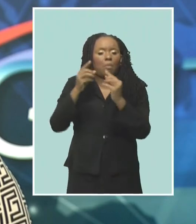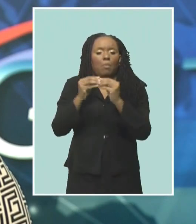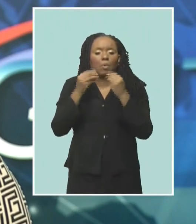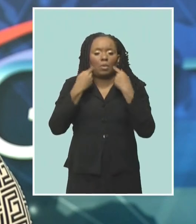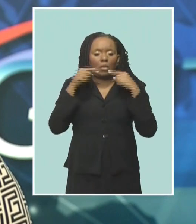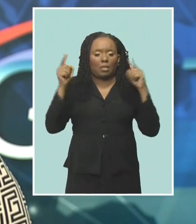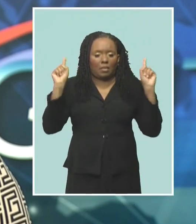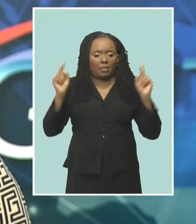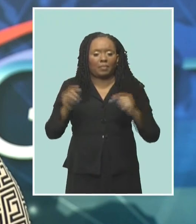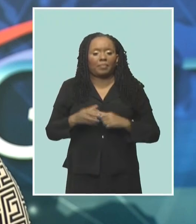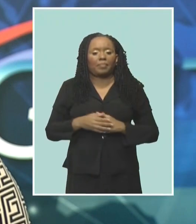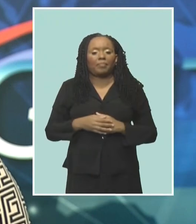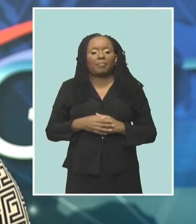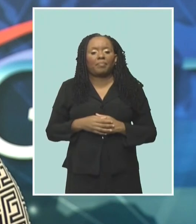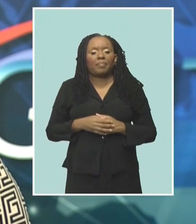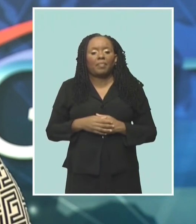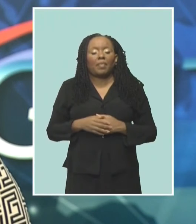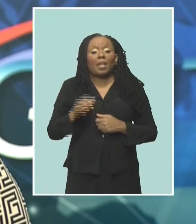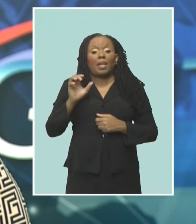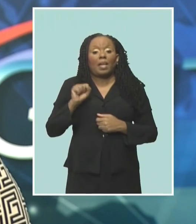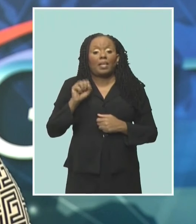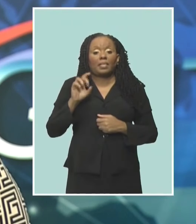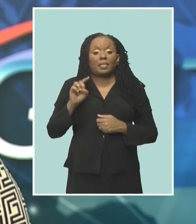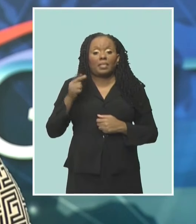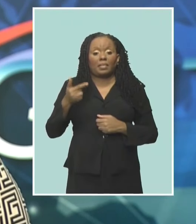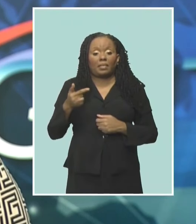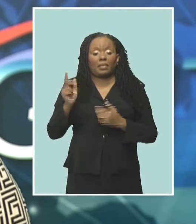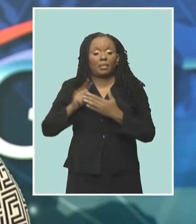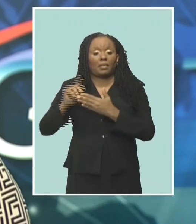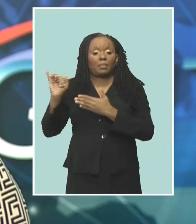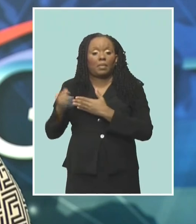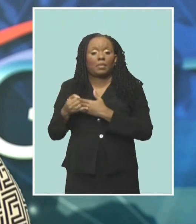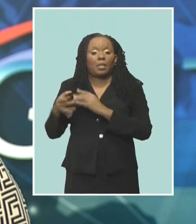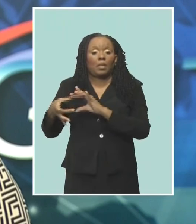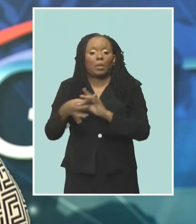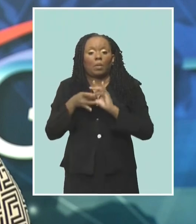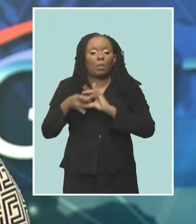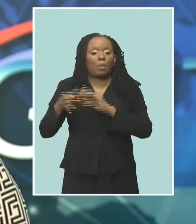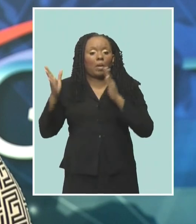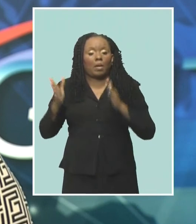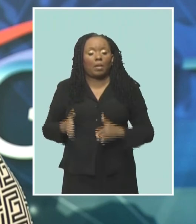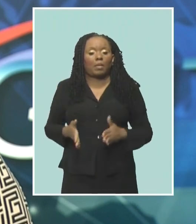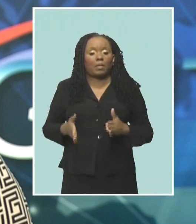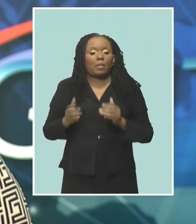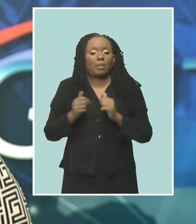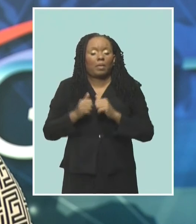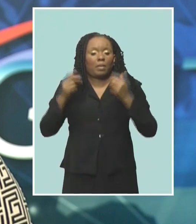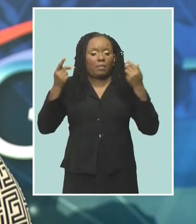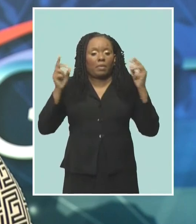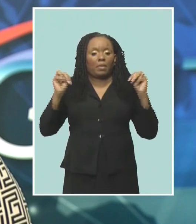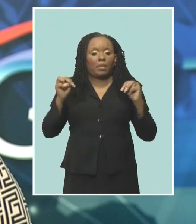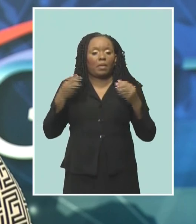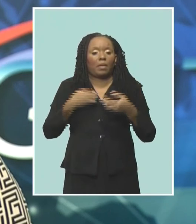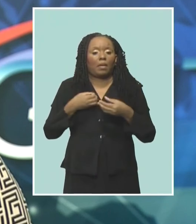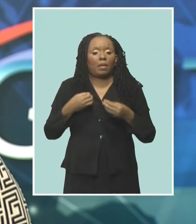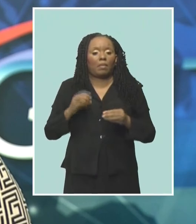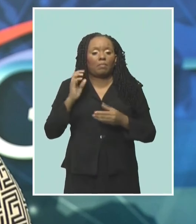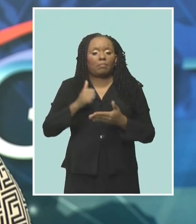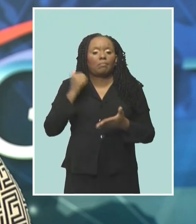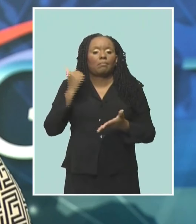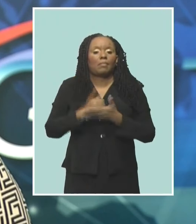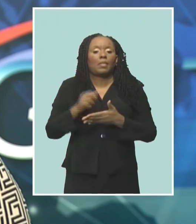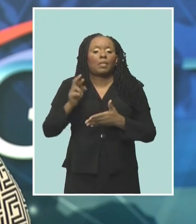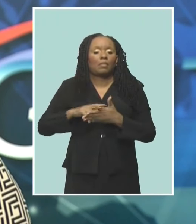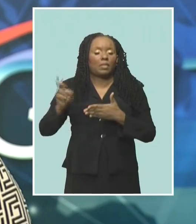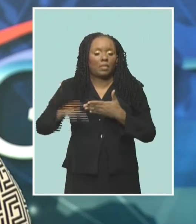SDG Project Coordinator in the SDG Unit in the Prime Minister's Office, Crystal Yearwood, has approved the results of the